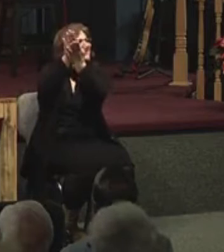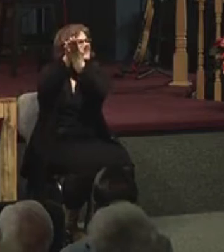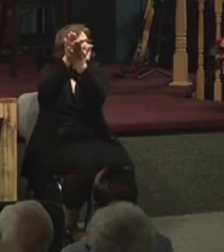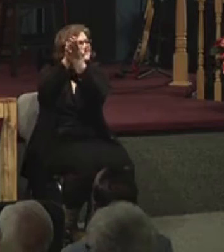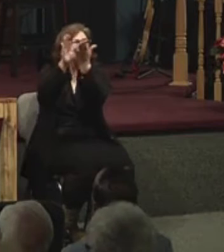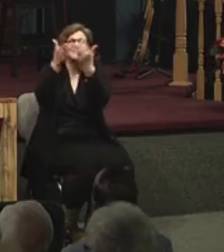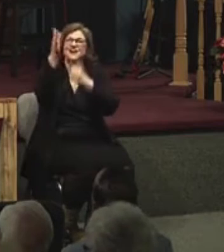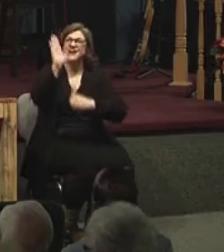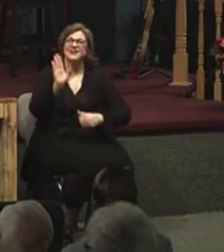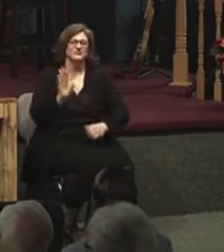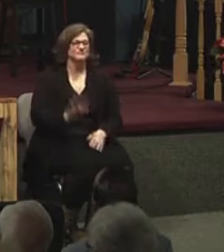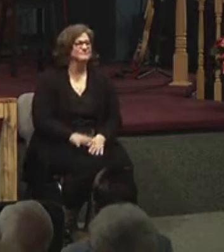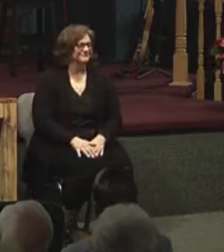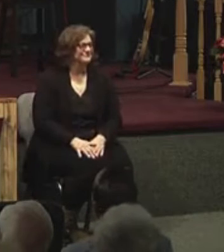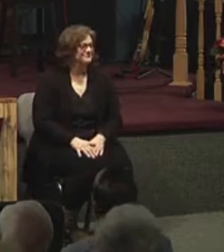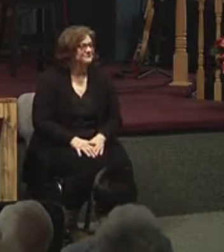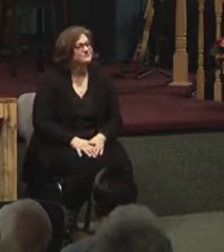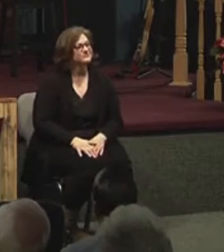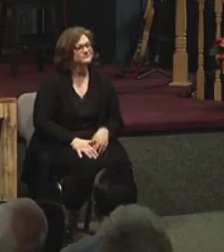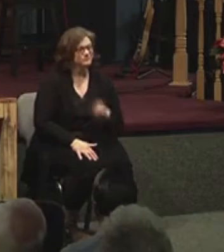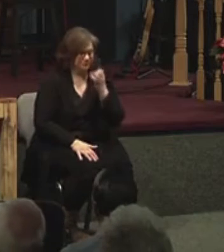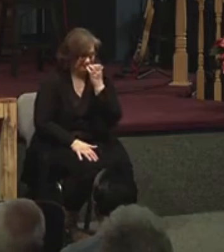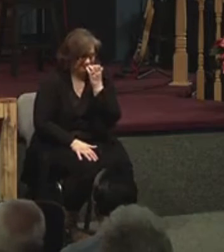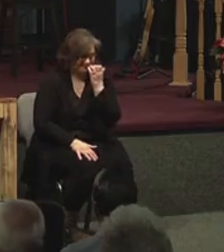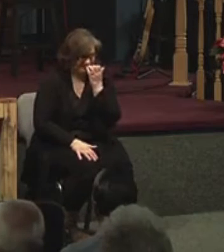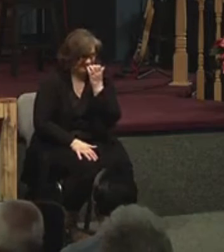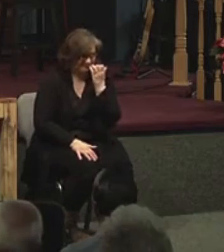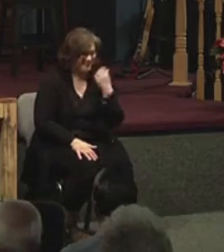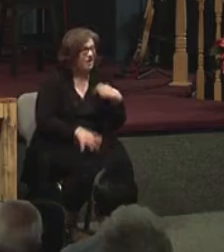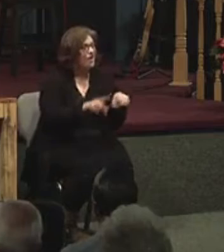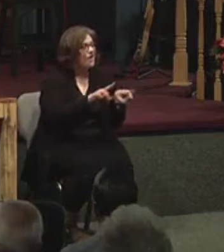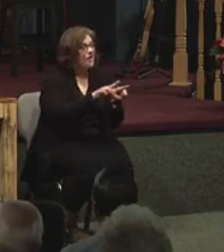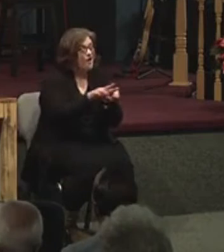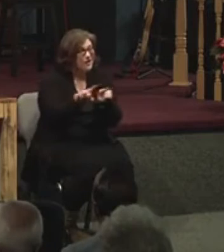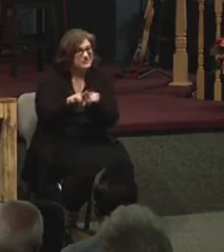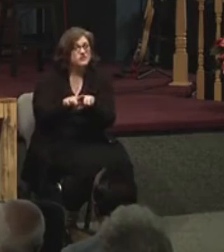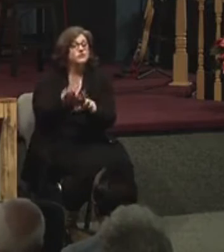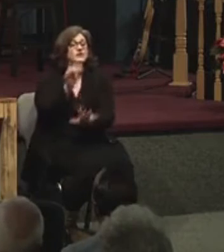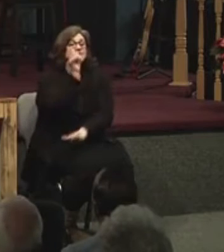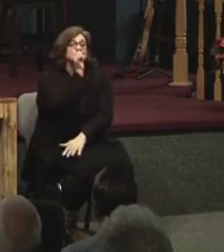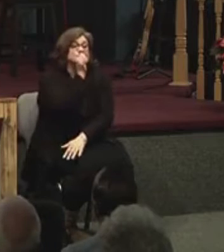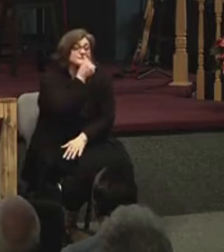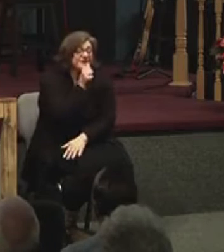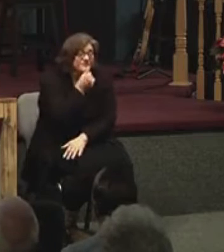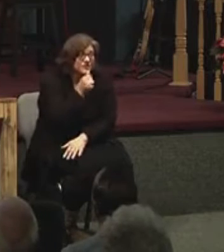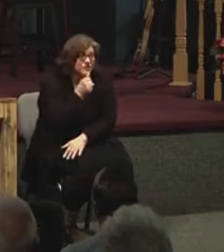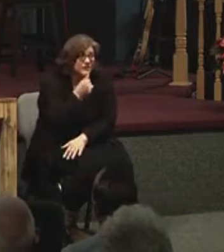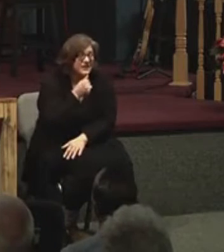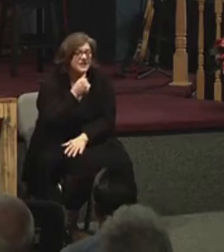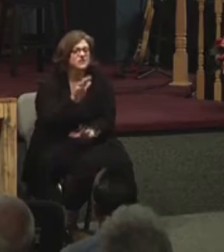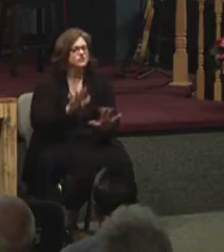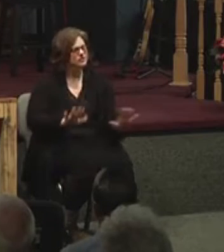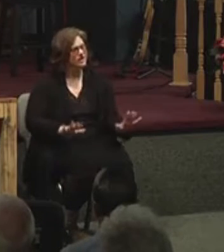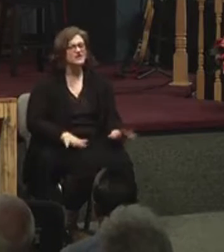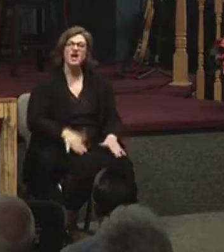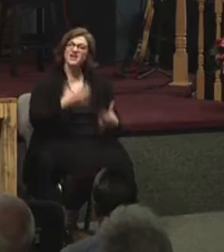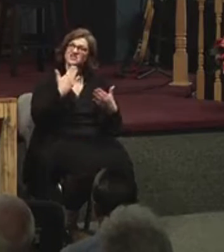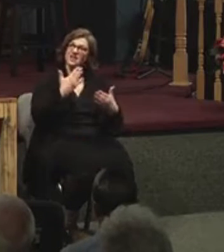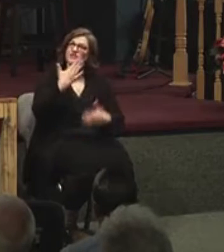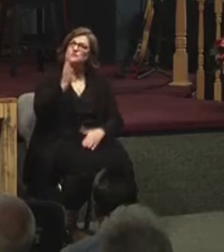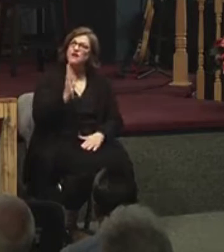us. Not only so, but we also glory in our suffering, because we know that suffering